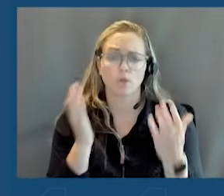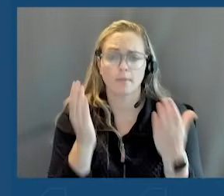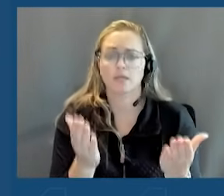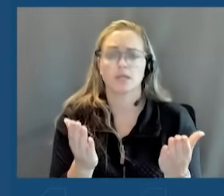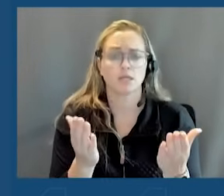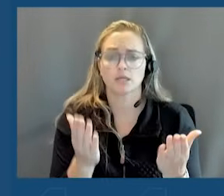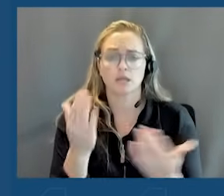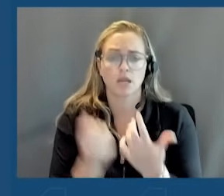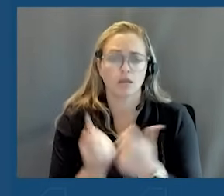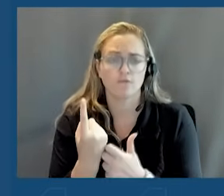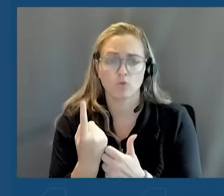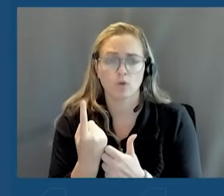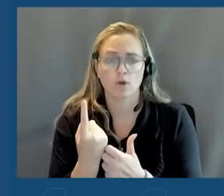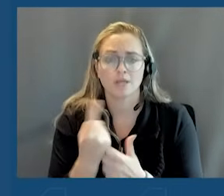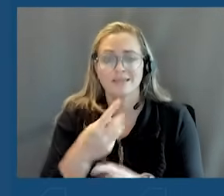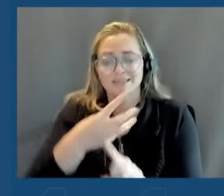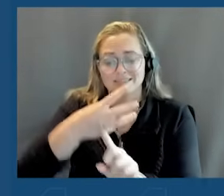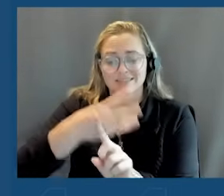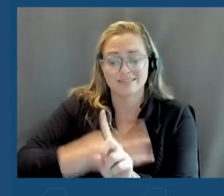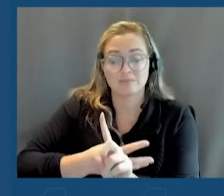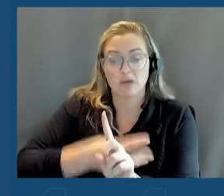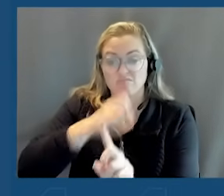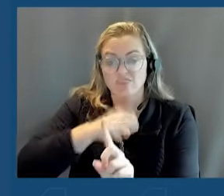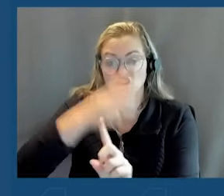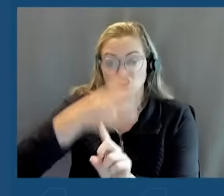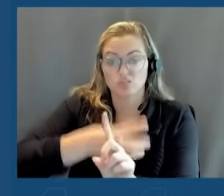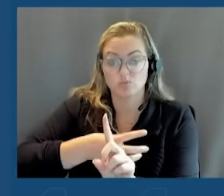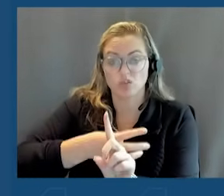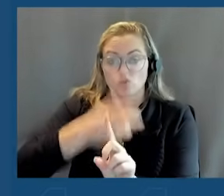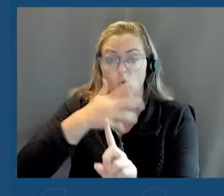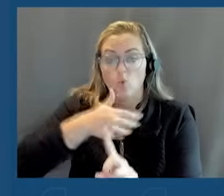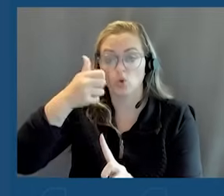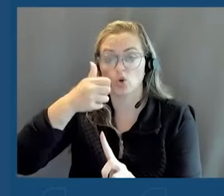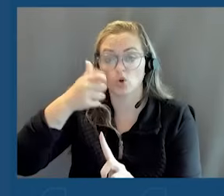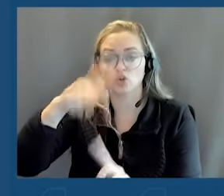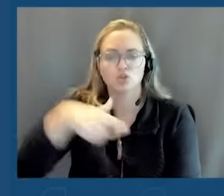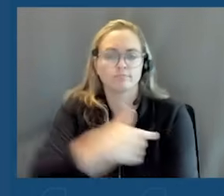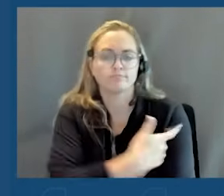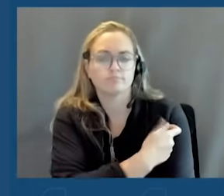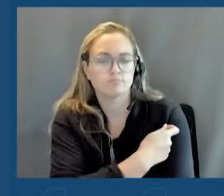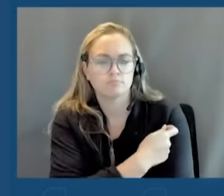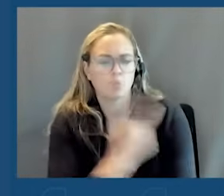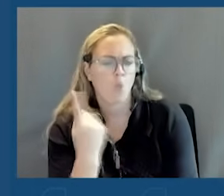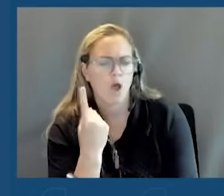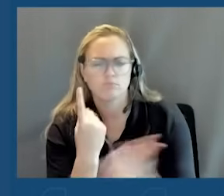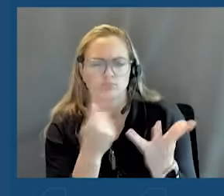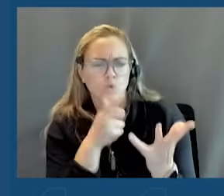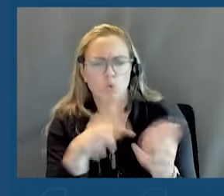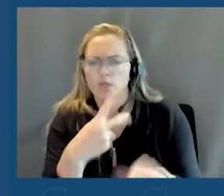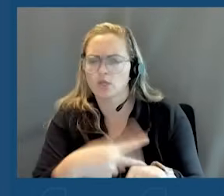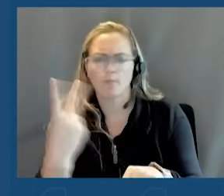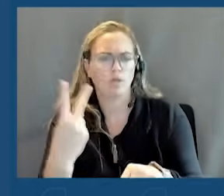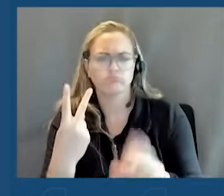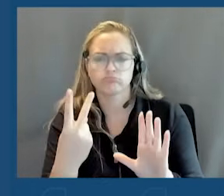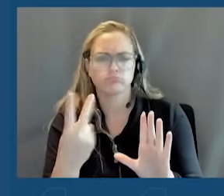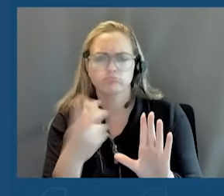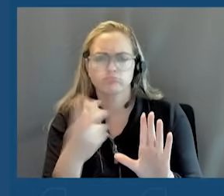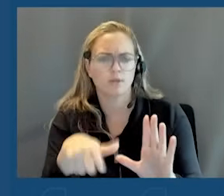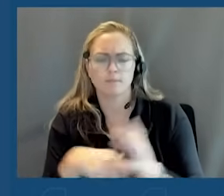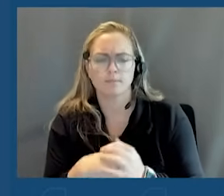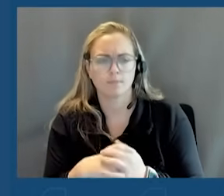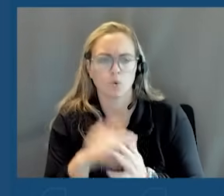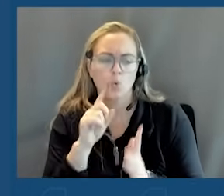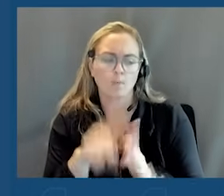that everyone 6 months and older should get a shot. You only need one, no more double doses. And again, they'll be